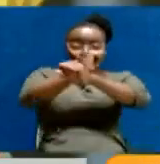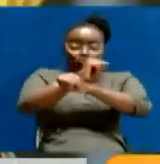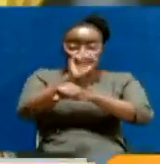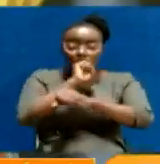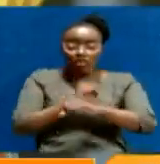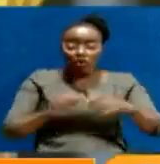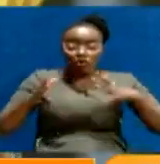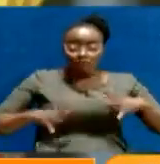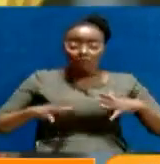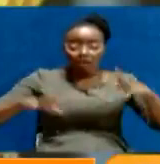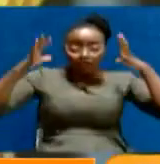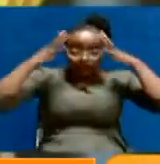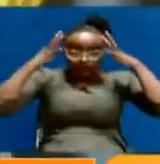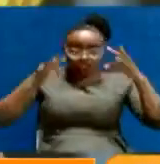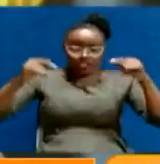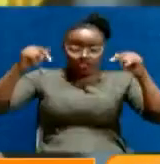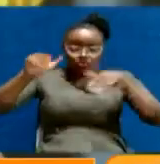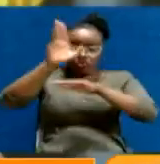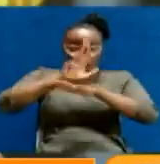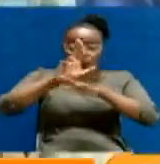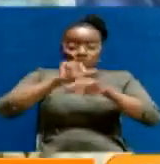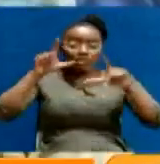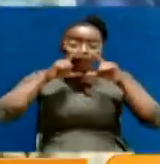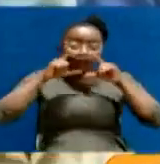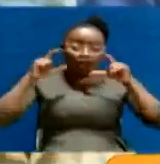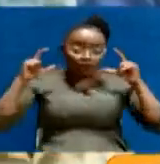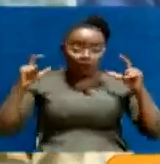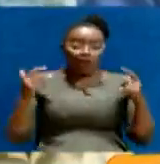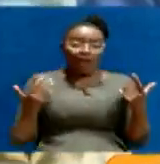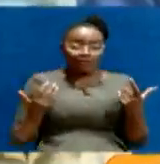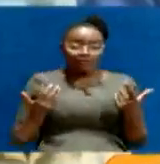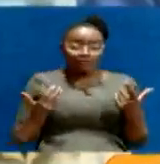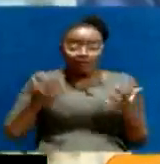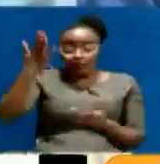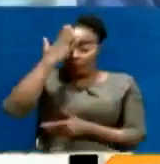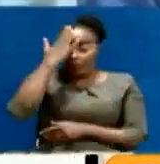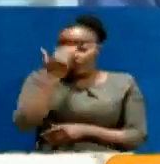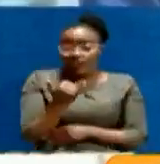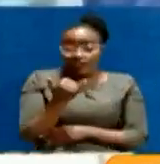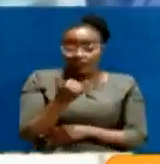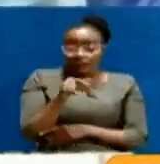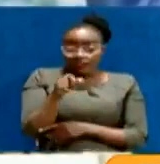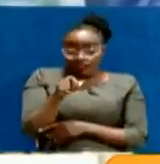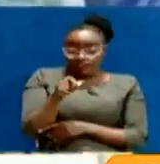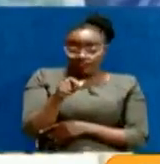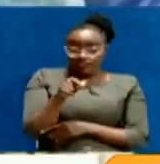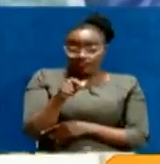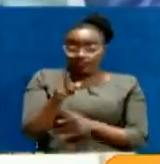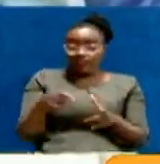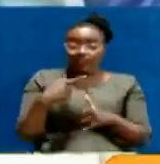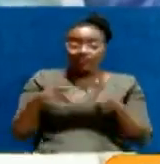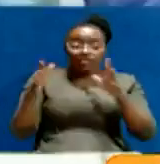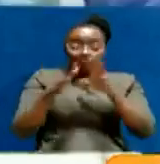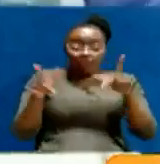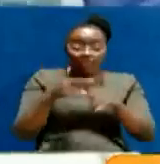wetu, tumeamua leo tuvae barakoa. Kwa sababu mkusanyiko huu ni